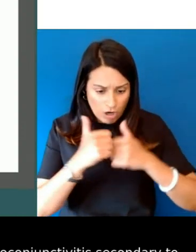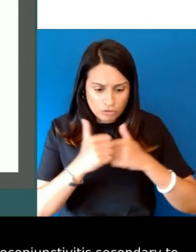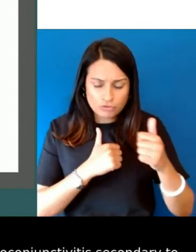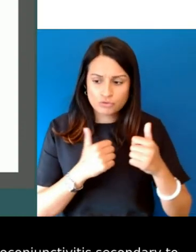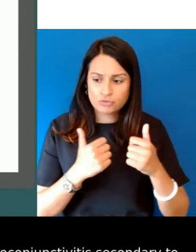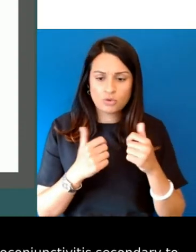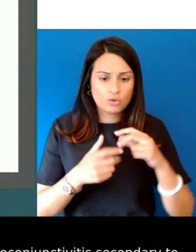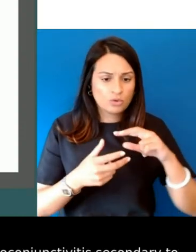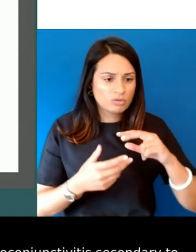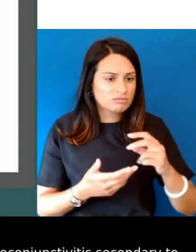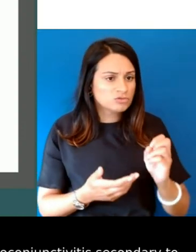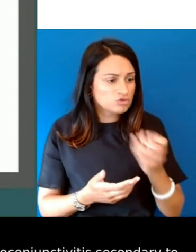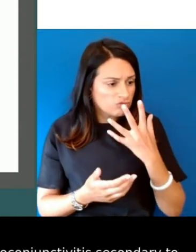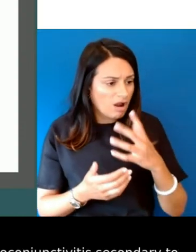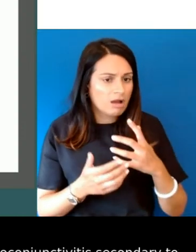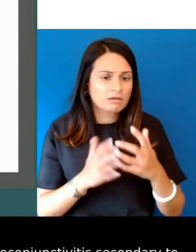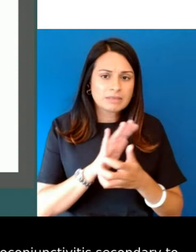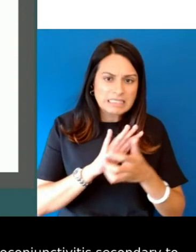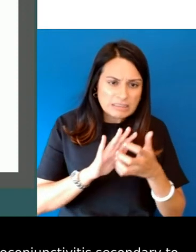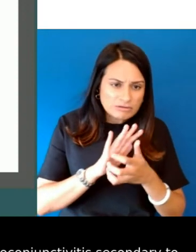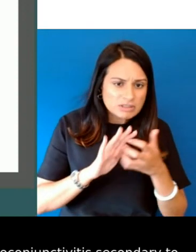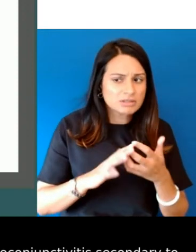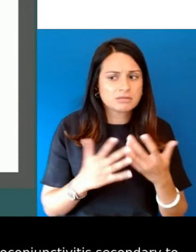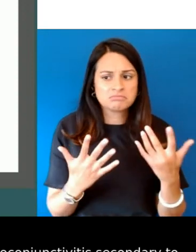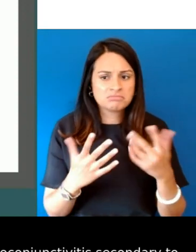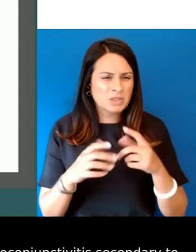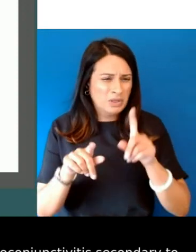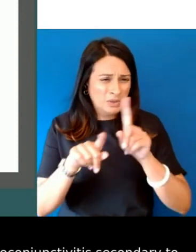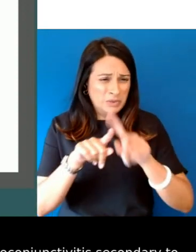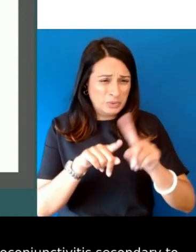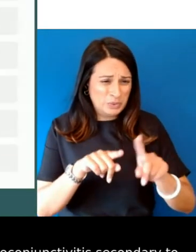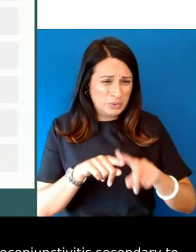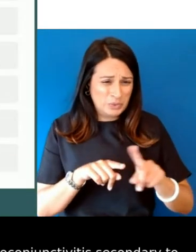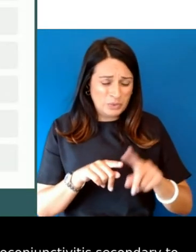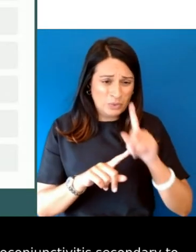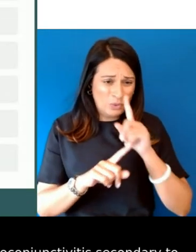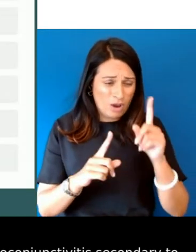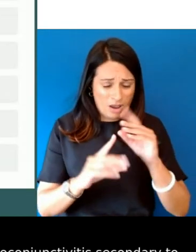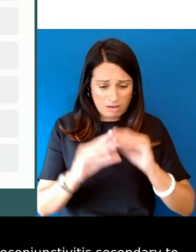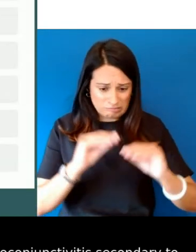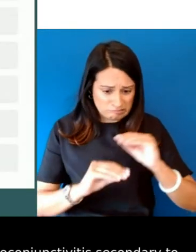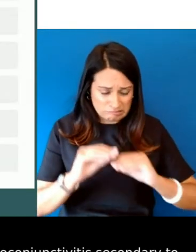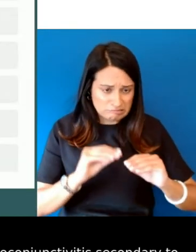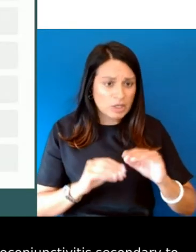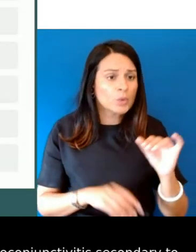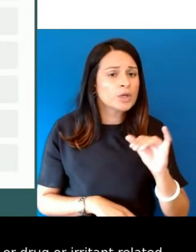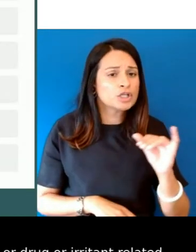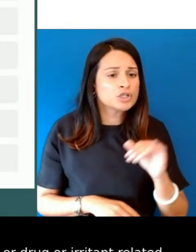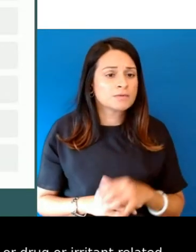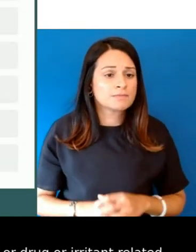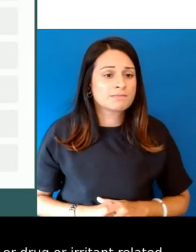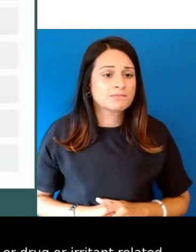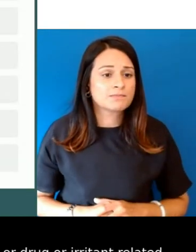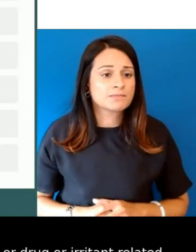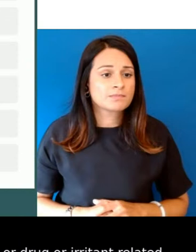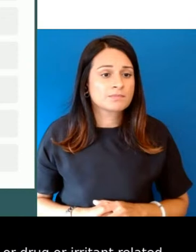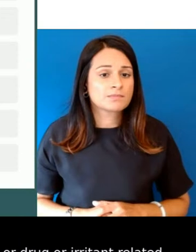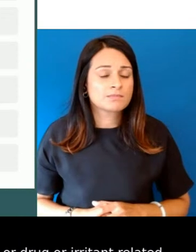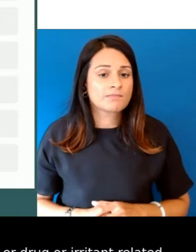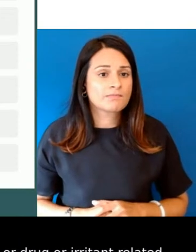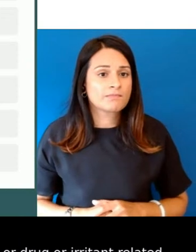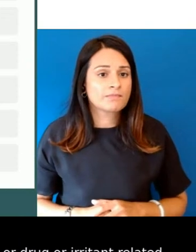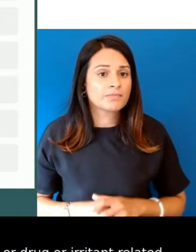irritant related they're usually more difficult to work up so the early phage phase